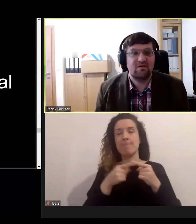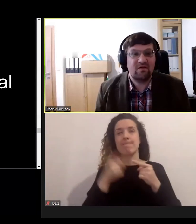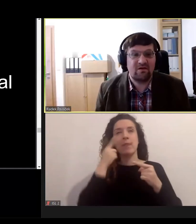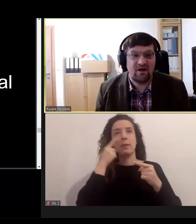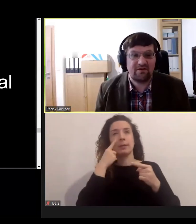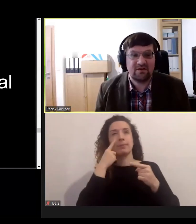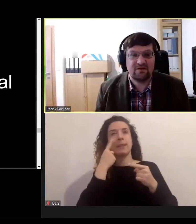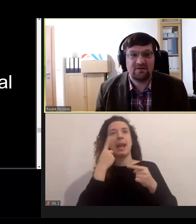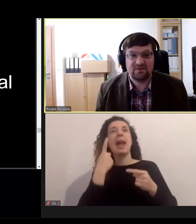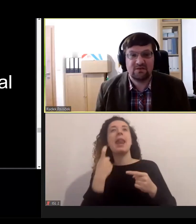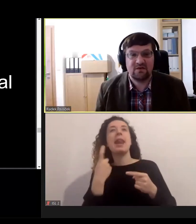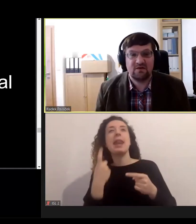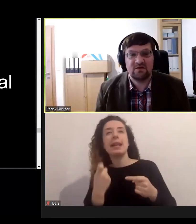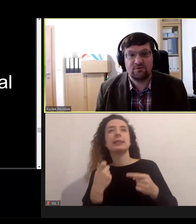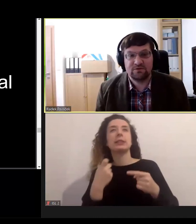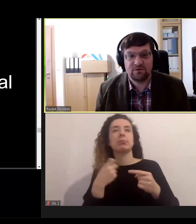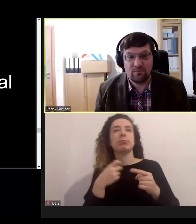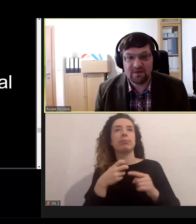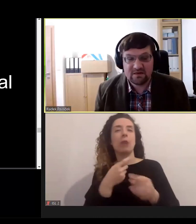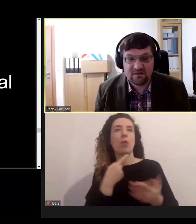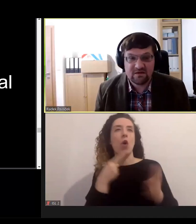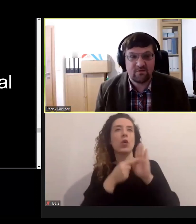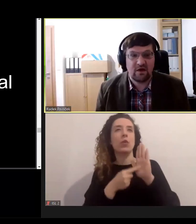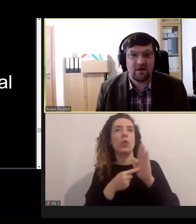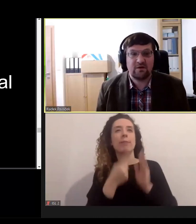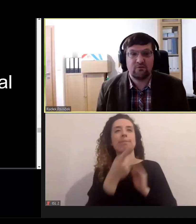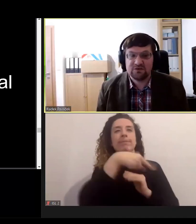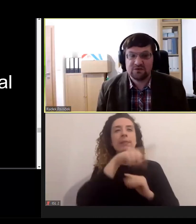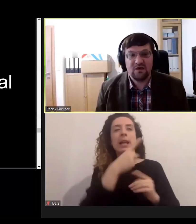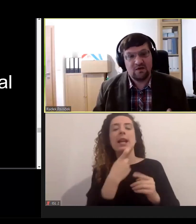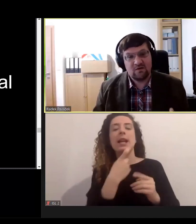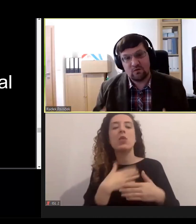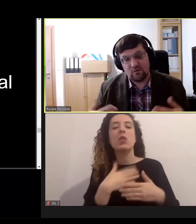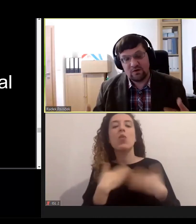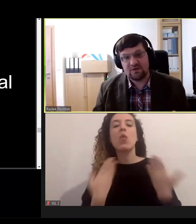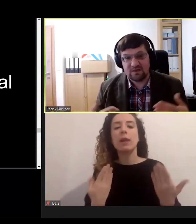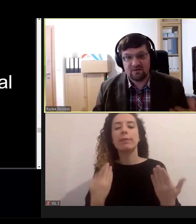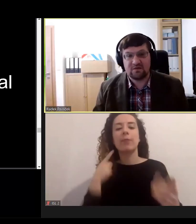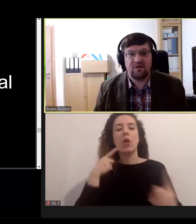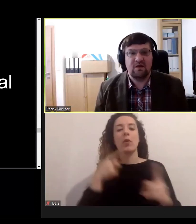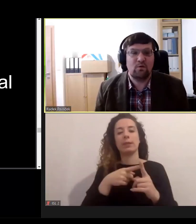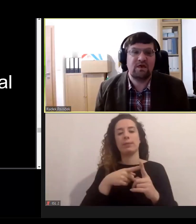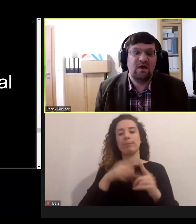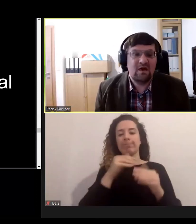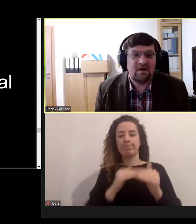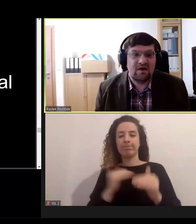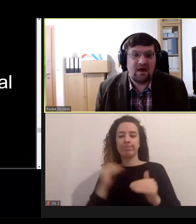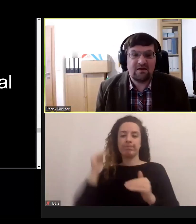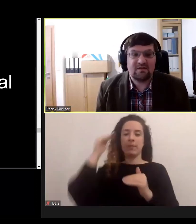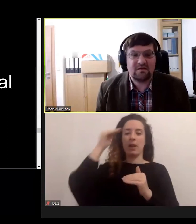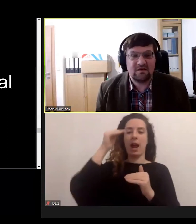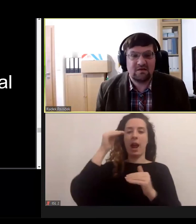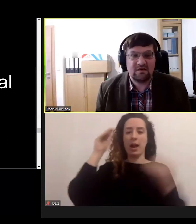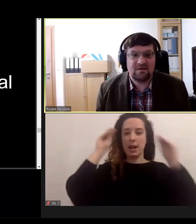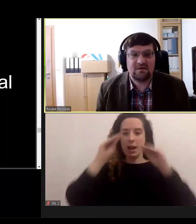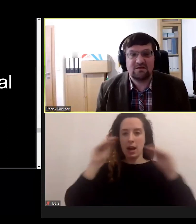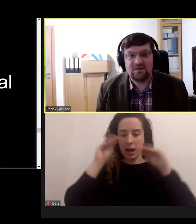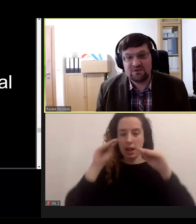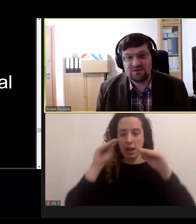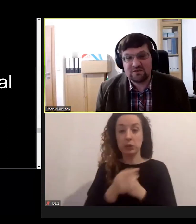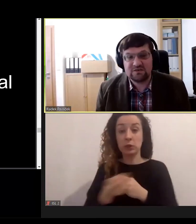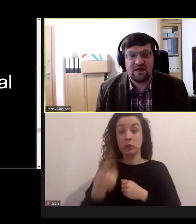curricula. One of them is for training on methods and approaches to teaching persons with disabilities.